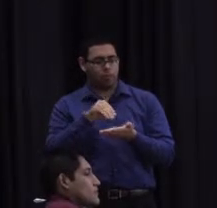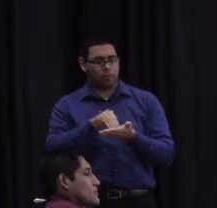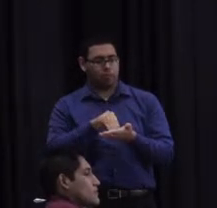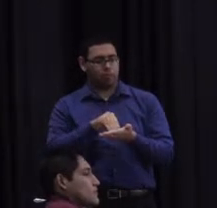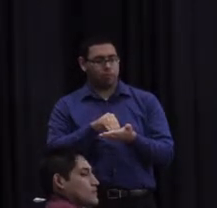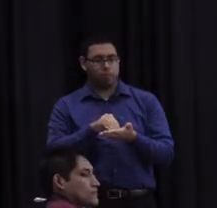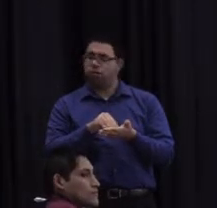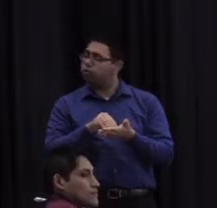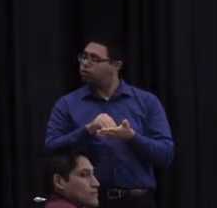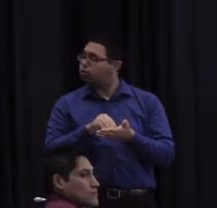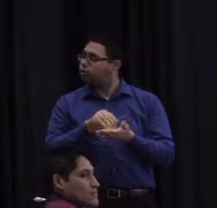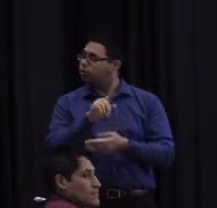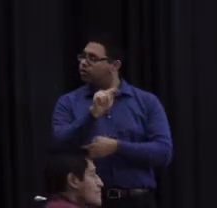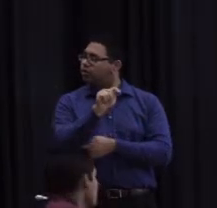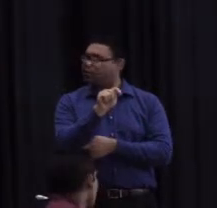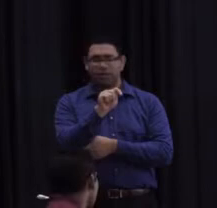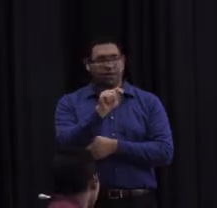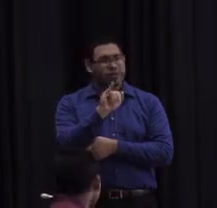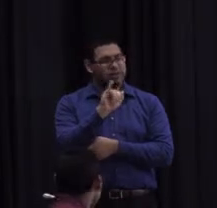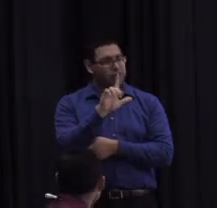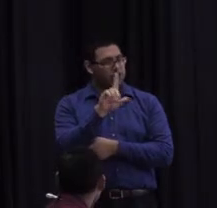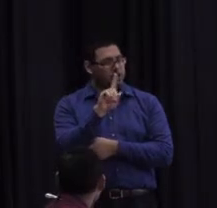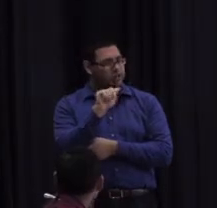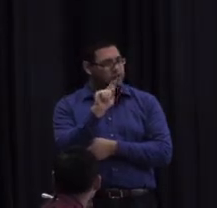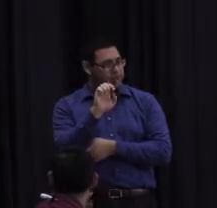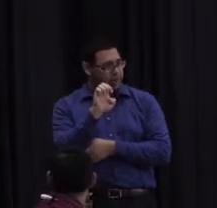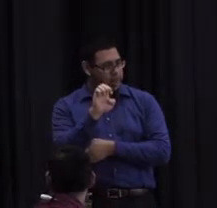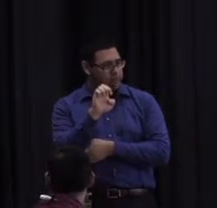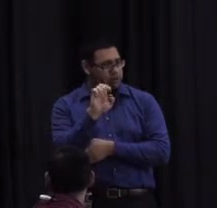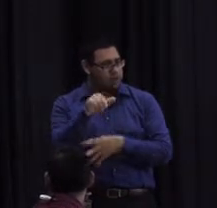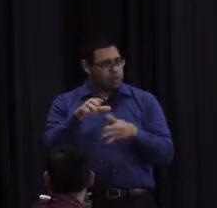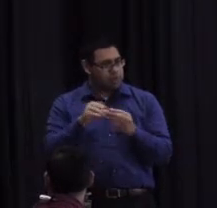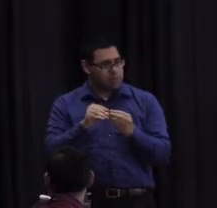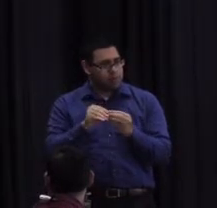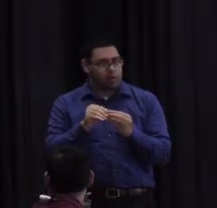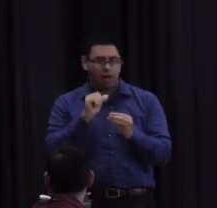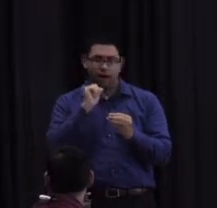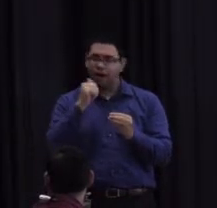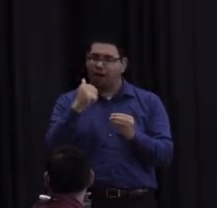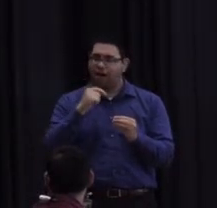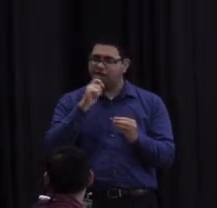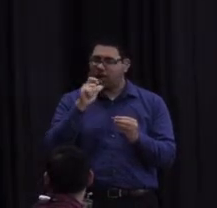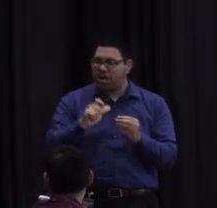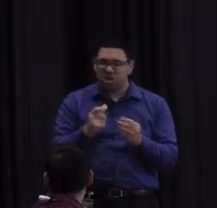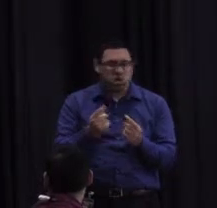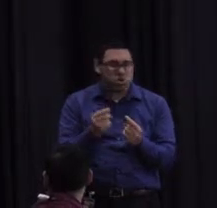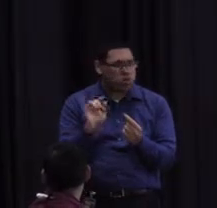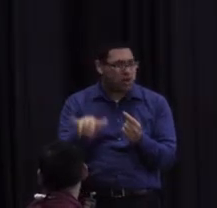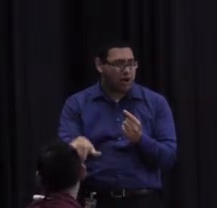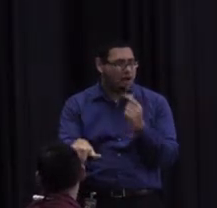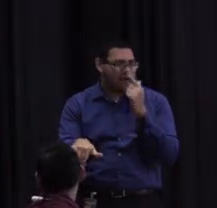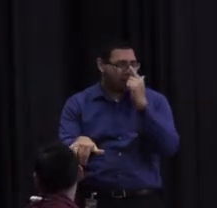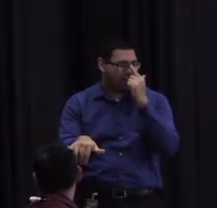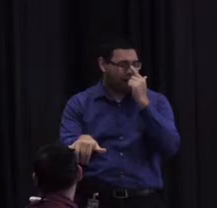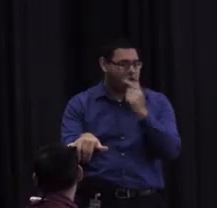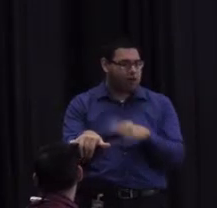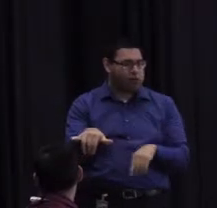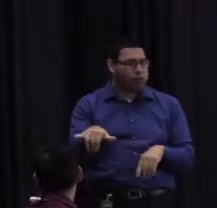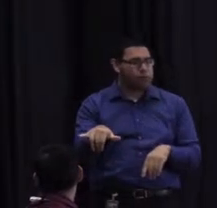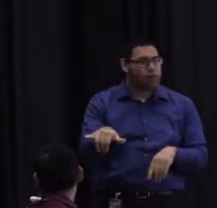tilde over the end. This conference, I didn't have to do that.